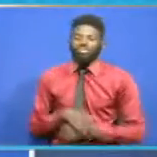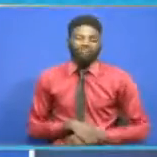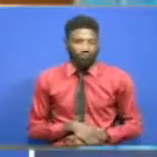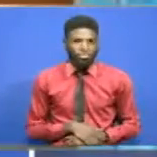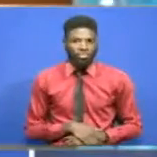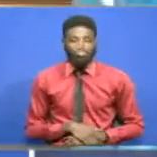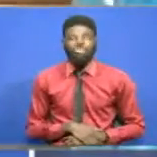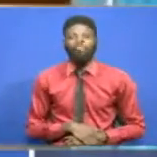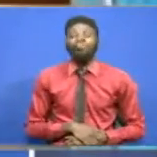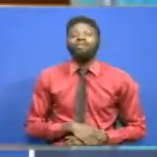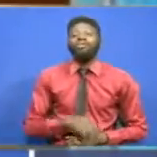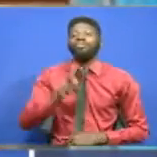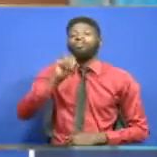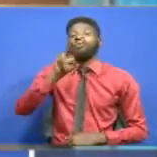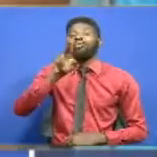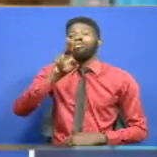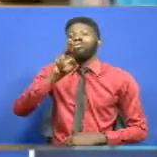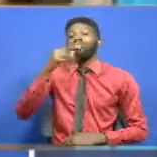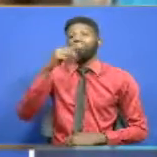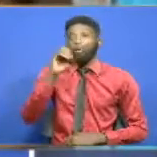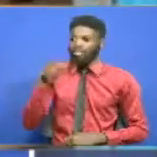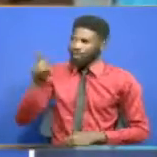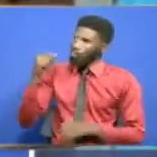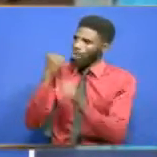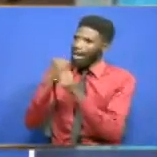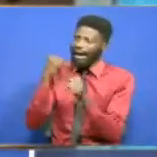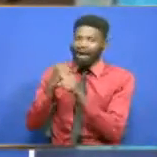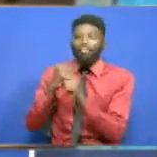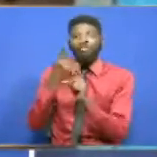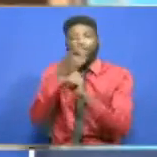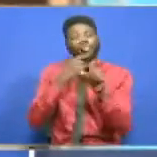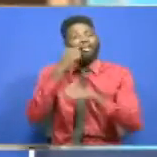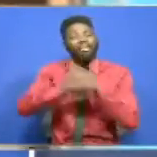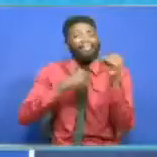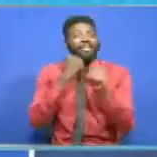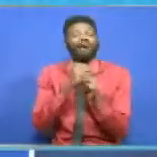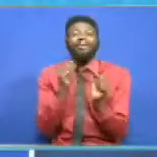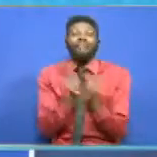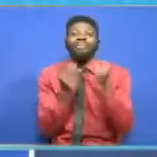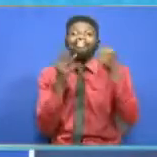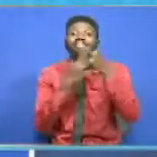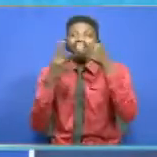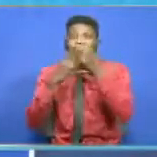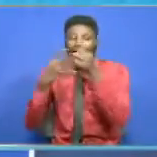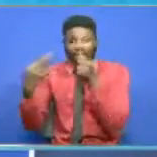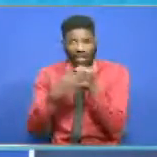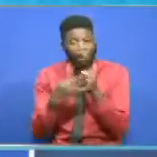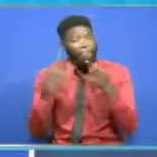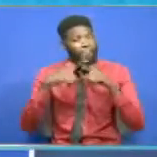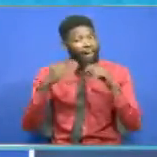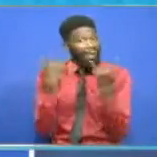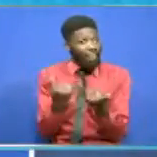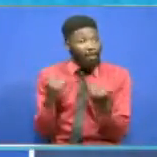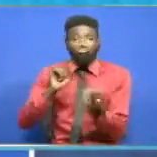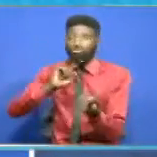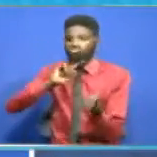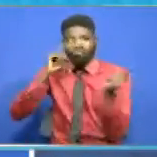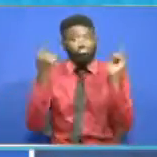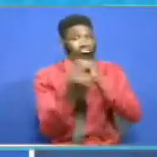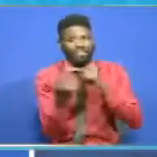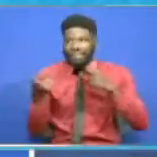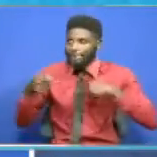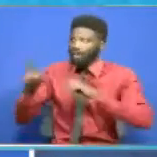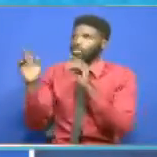Joseph Mugombugwa has been operating here since 1998, but things are taking a new turn for him and his